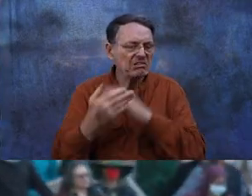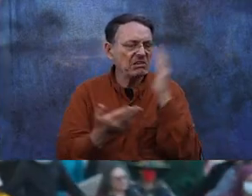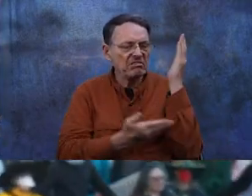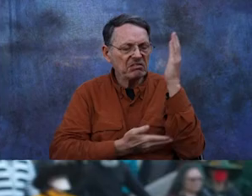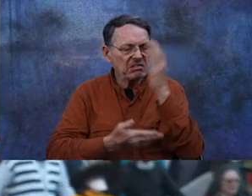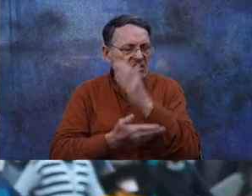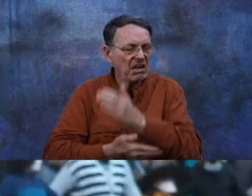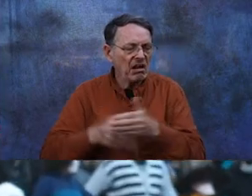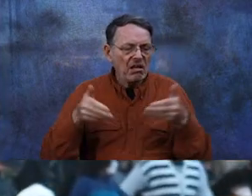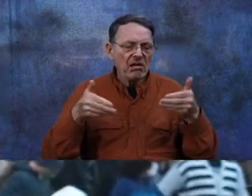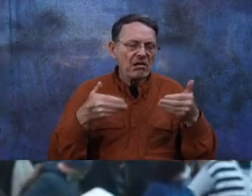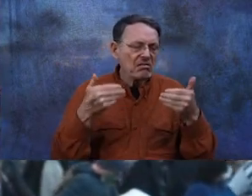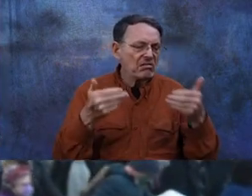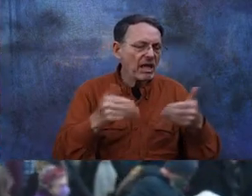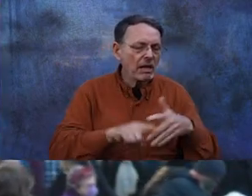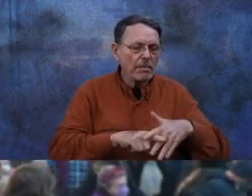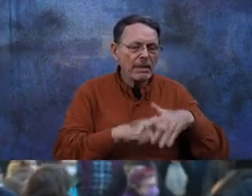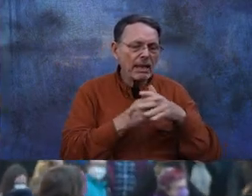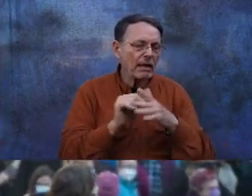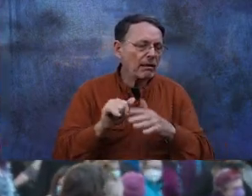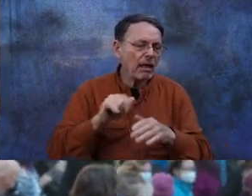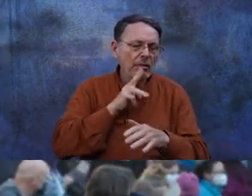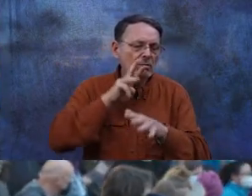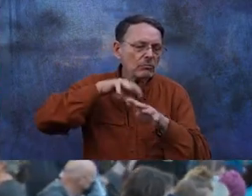it begin like a running